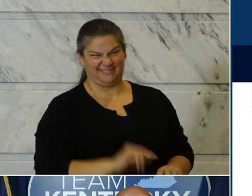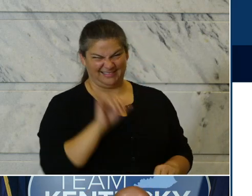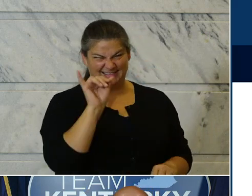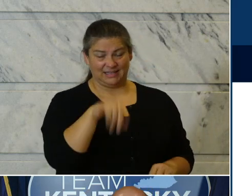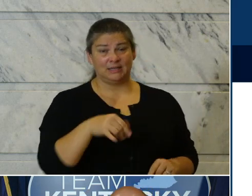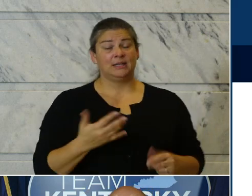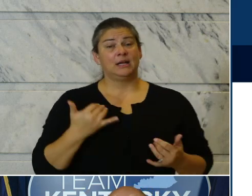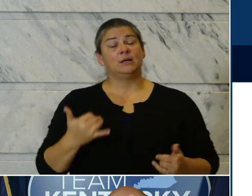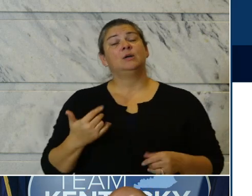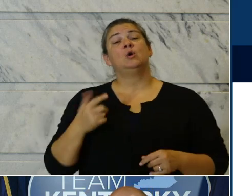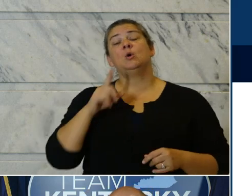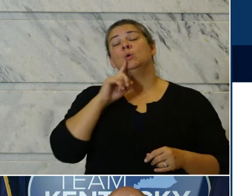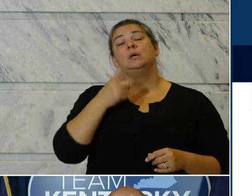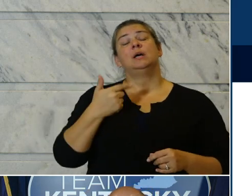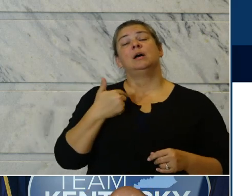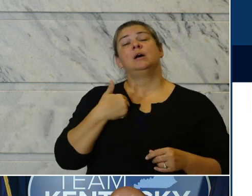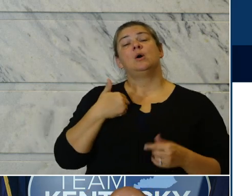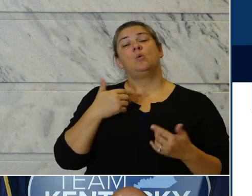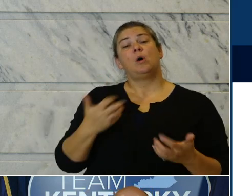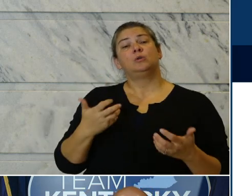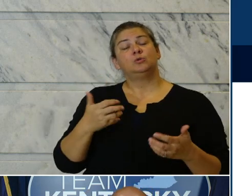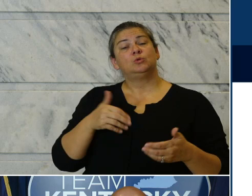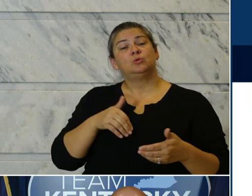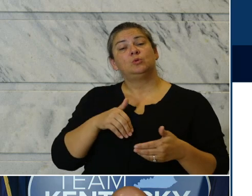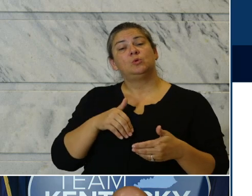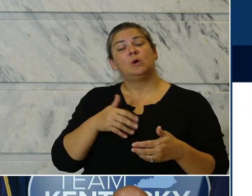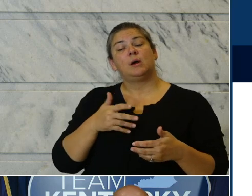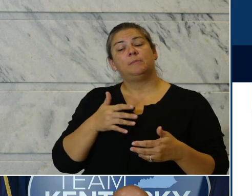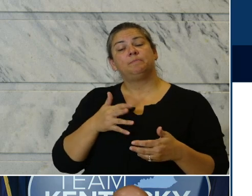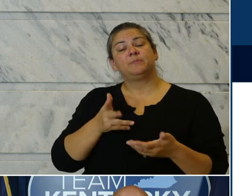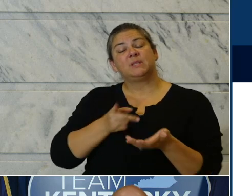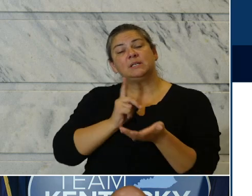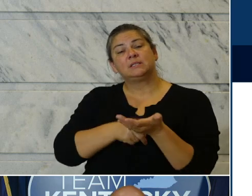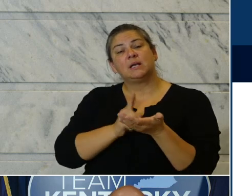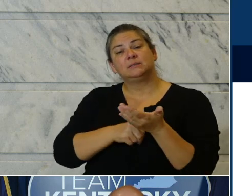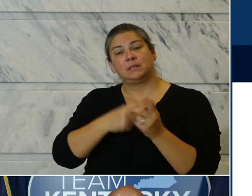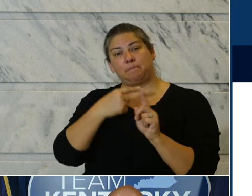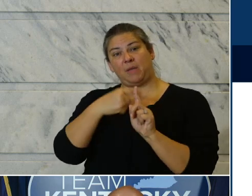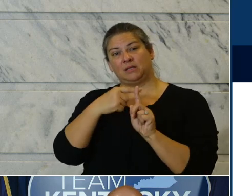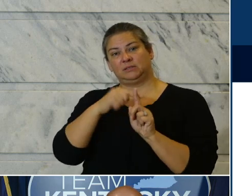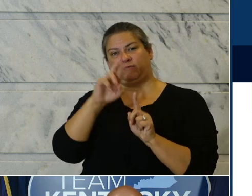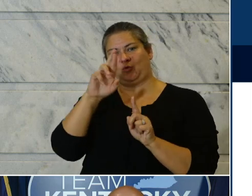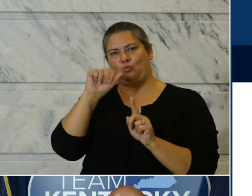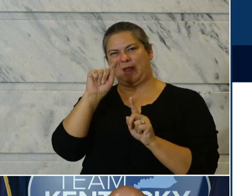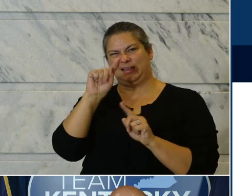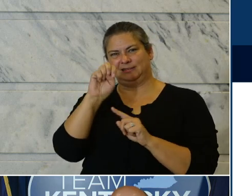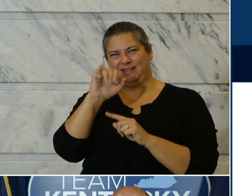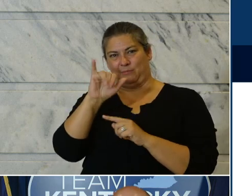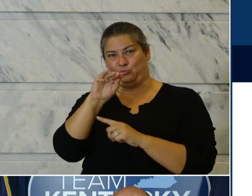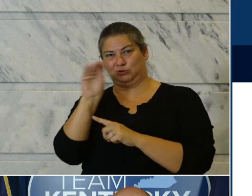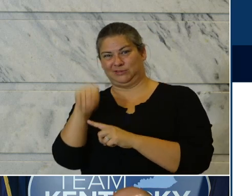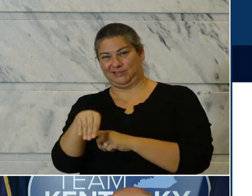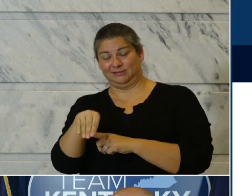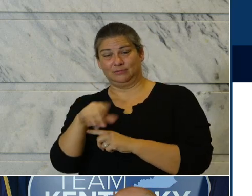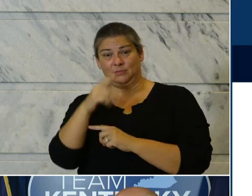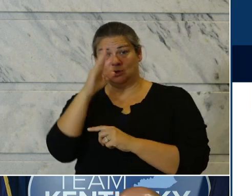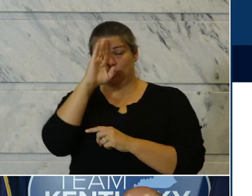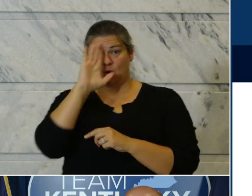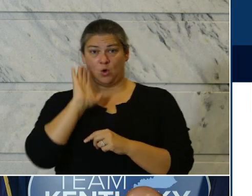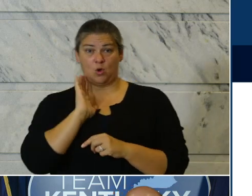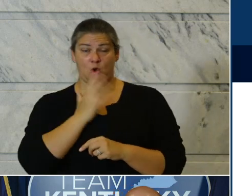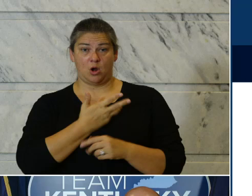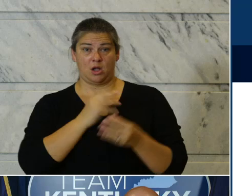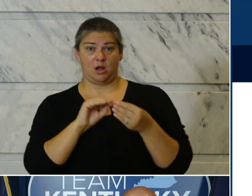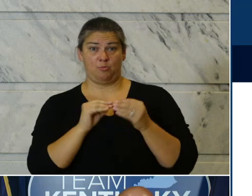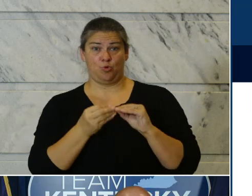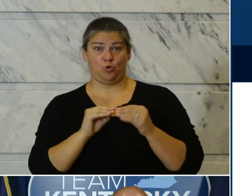topic to address the positivity rate, the incidence rate. This data is constantly in flux. We are constantly scouring